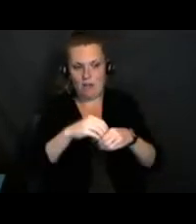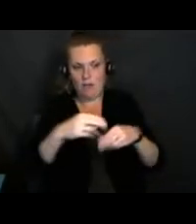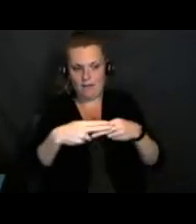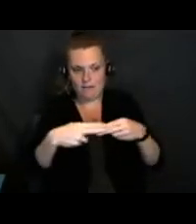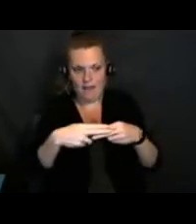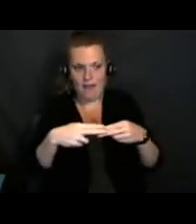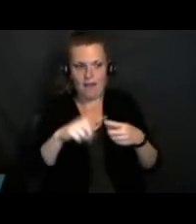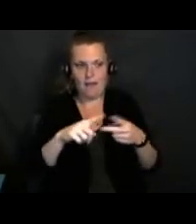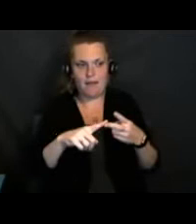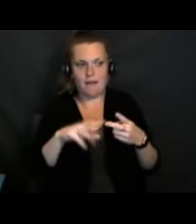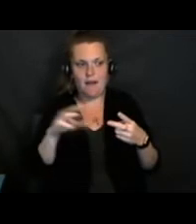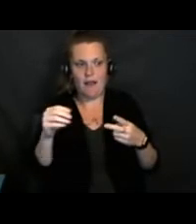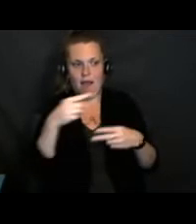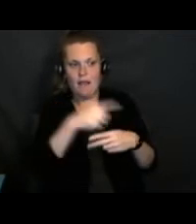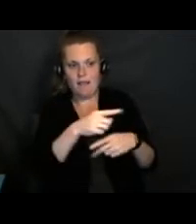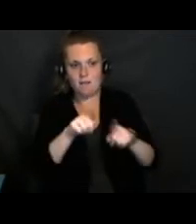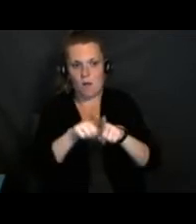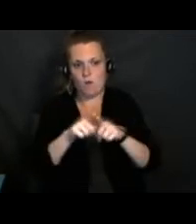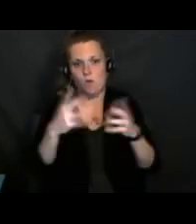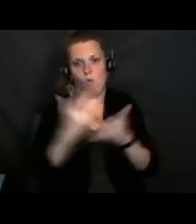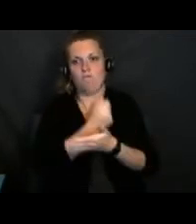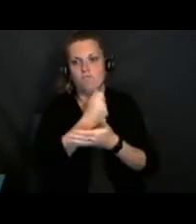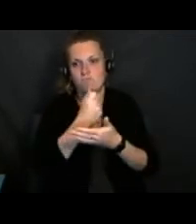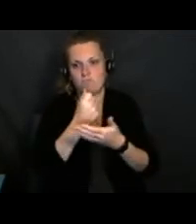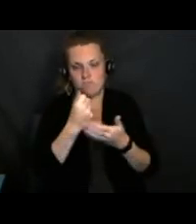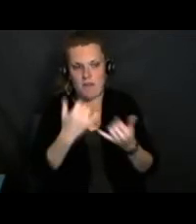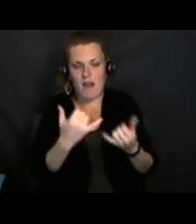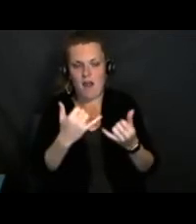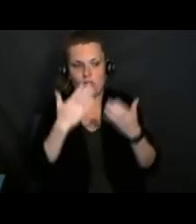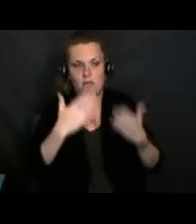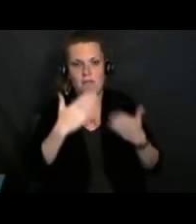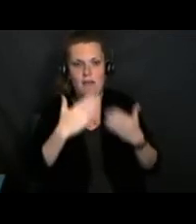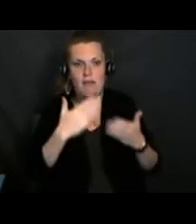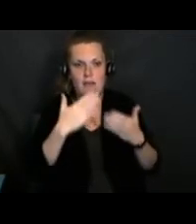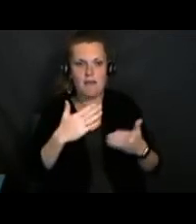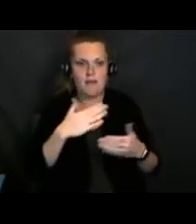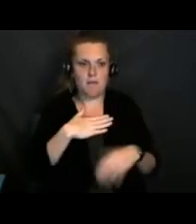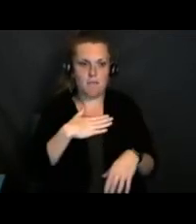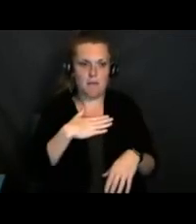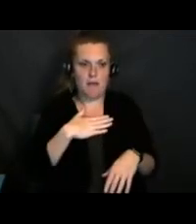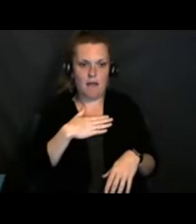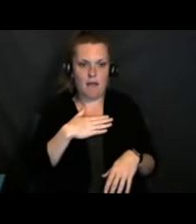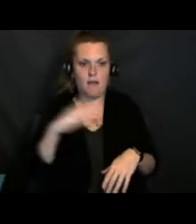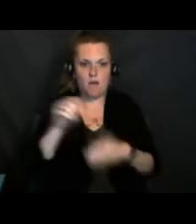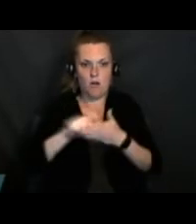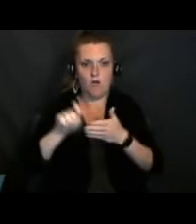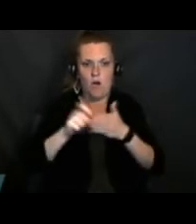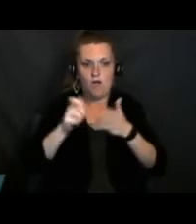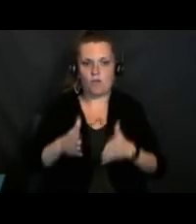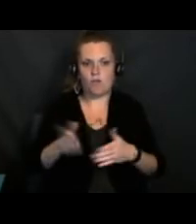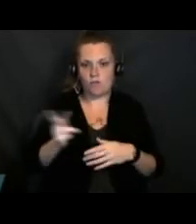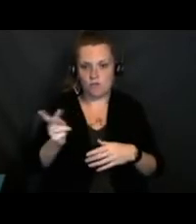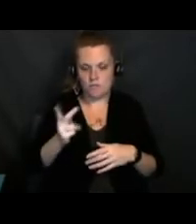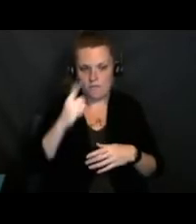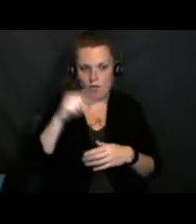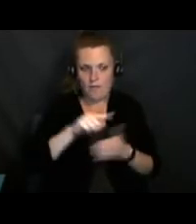yeah, so this is also the opportunity to thank my co-authors on this study,